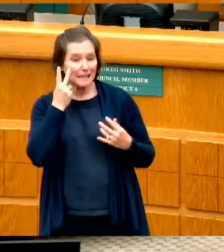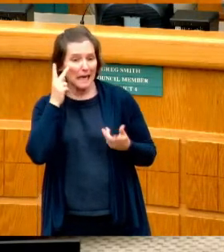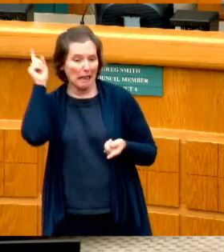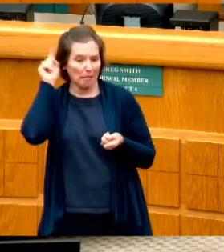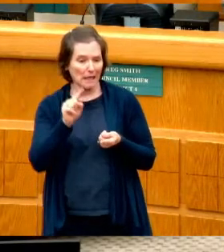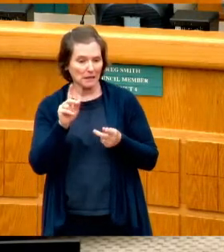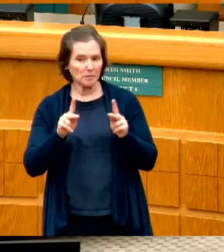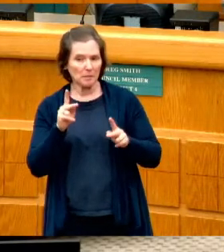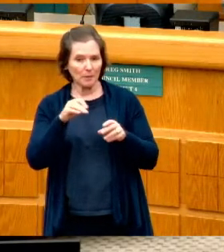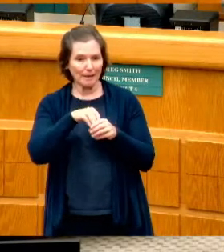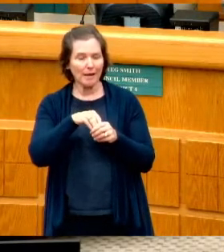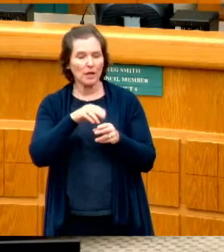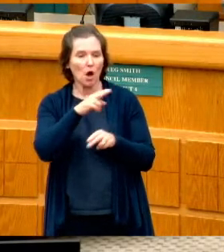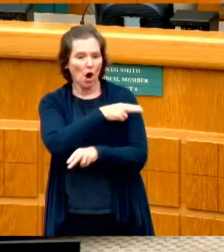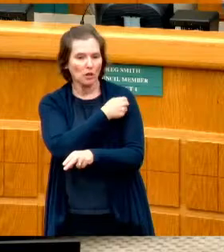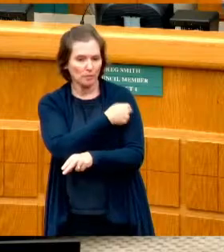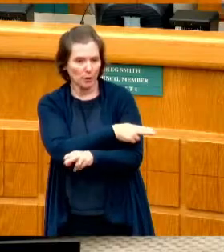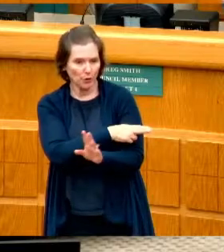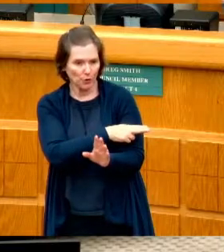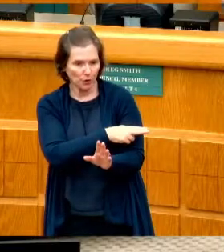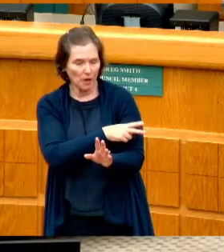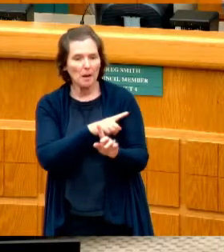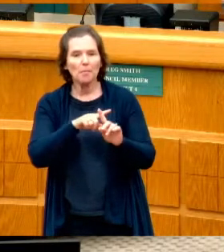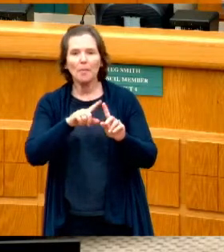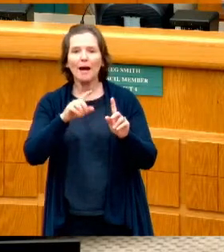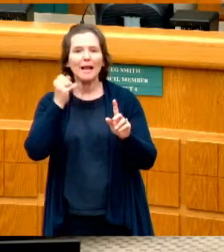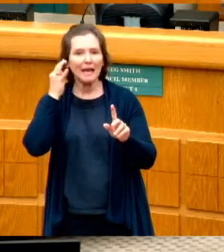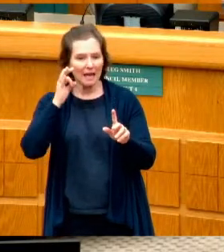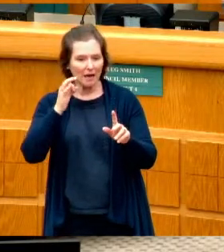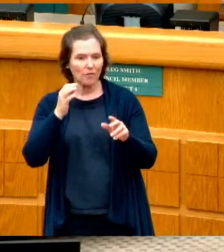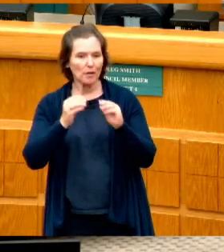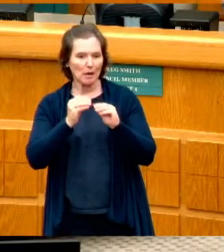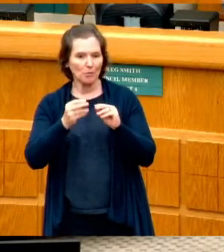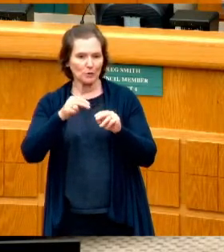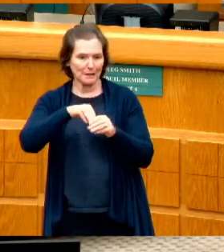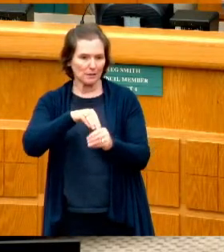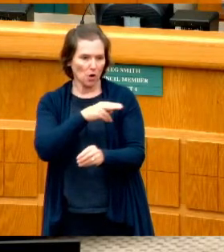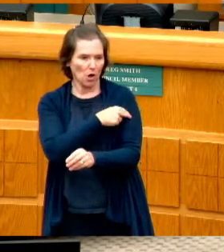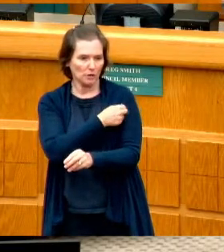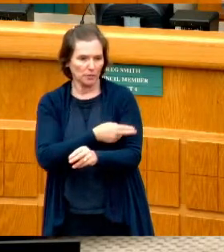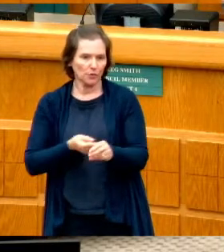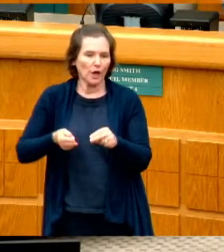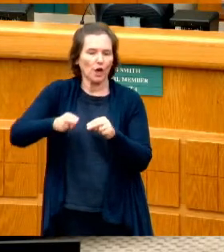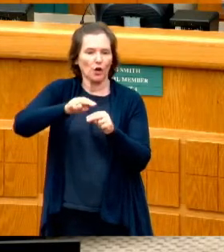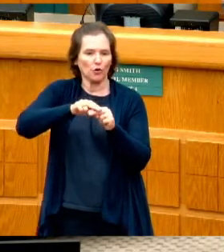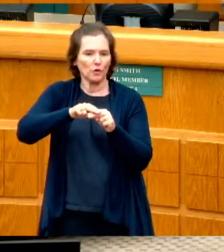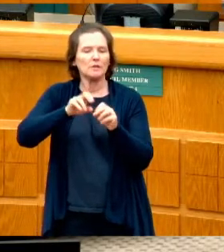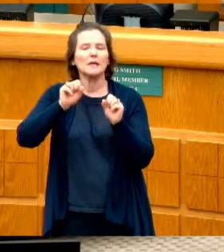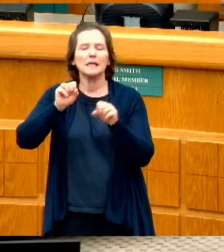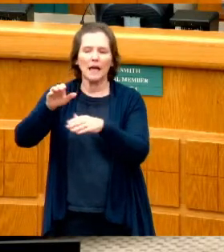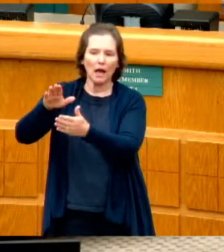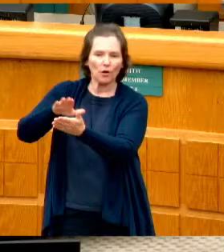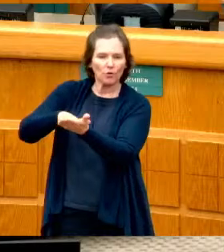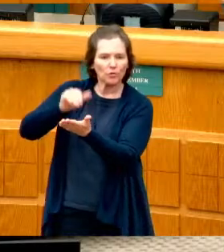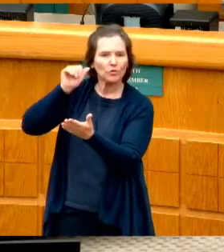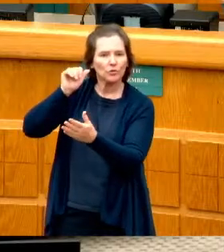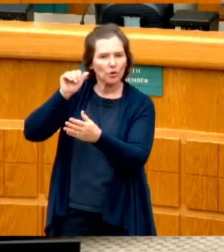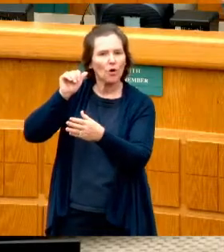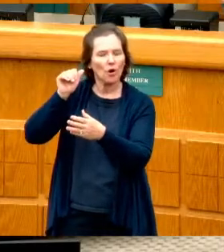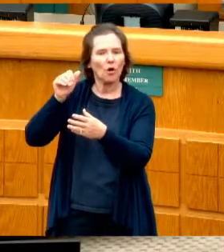ask for FEMA assistance at that time. Okay, and do you think that the amount of nurses that we have locally is